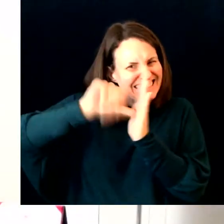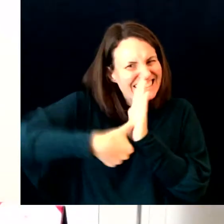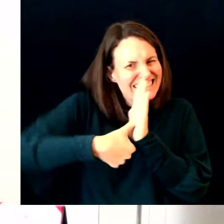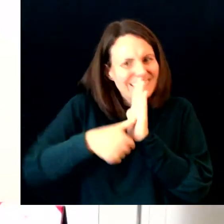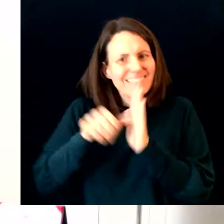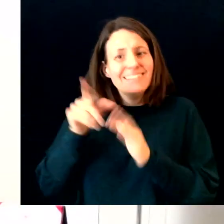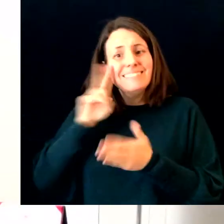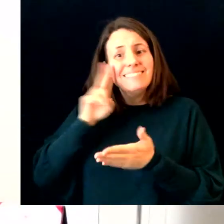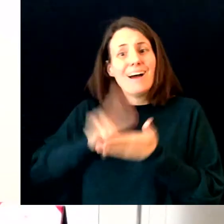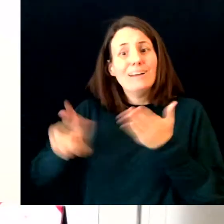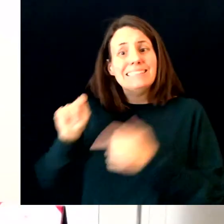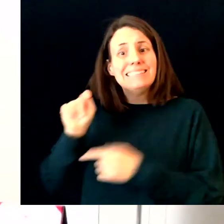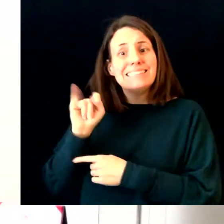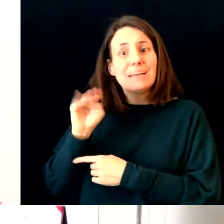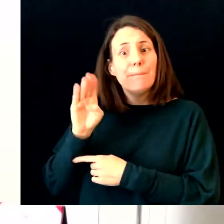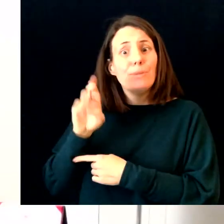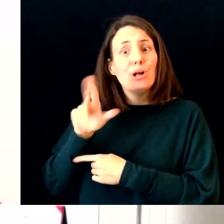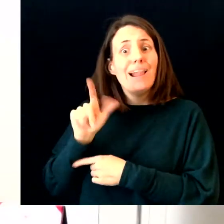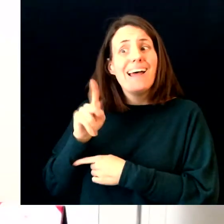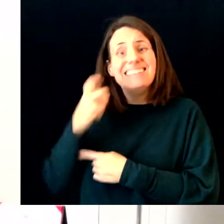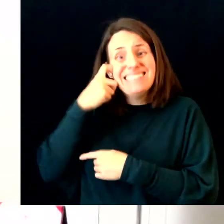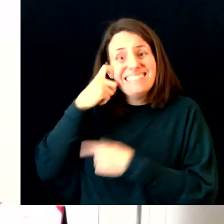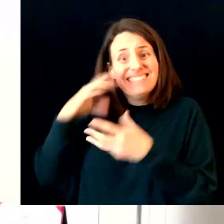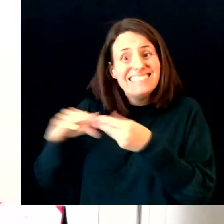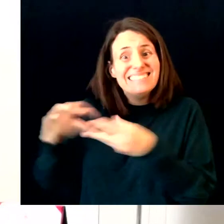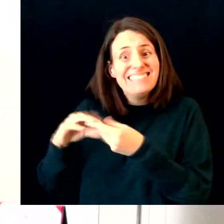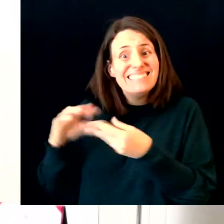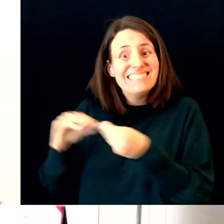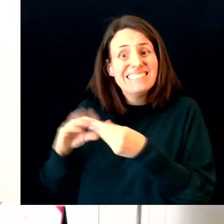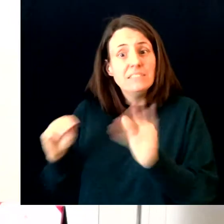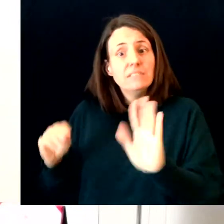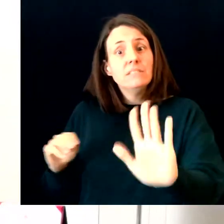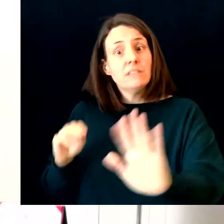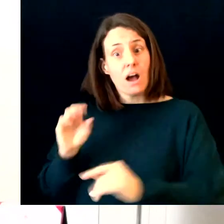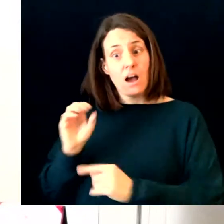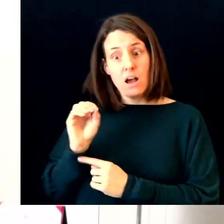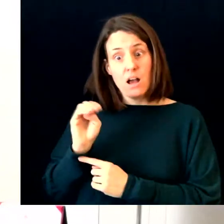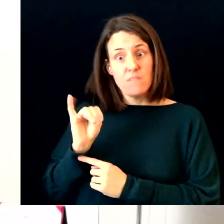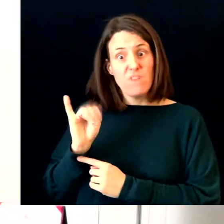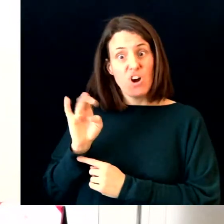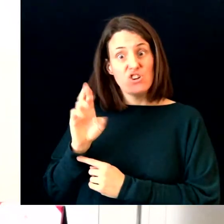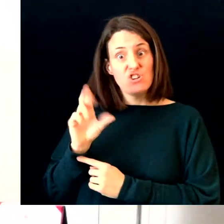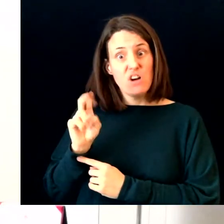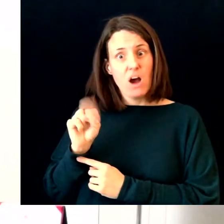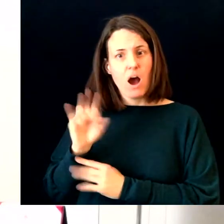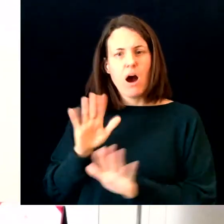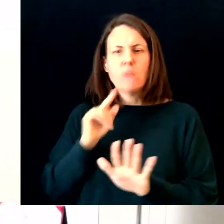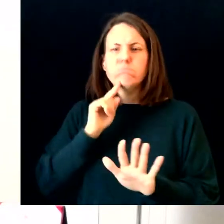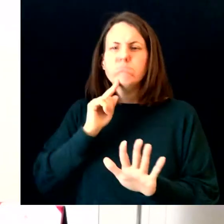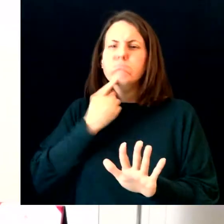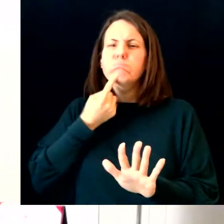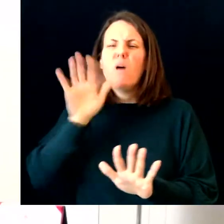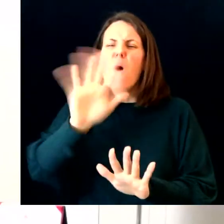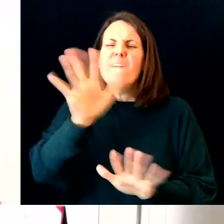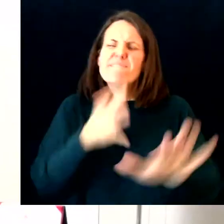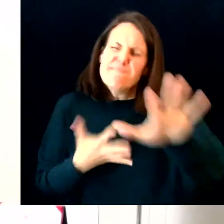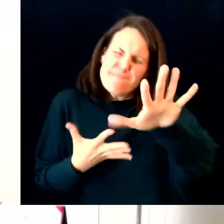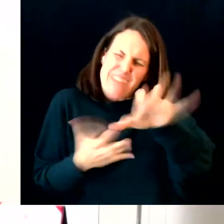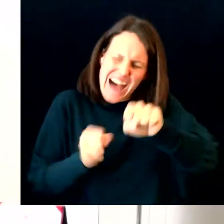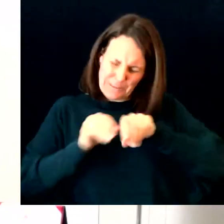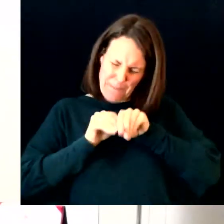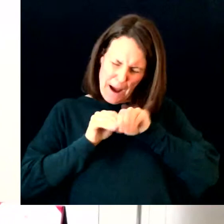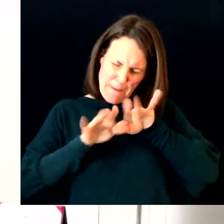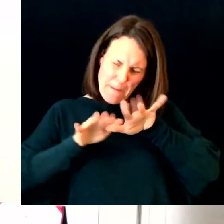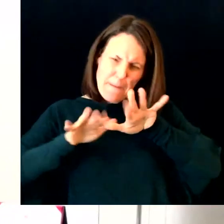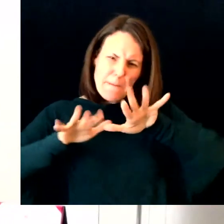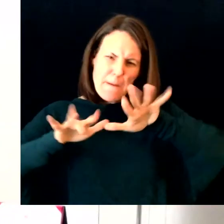Omicron variant is just that it is able to spread so quickly and it can linger in the air. And so when we